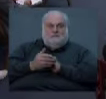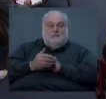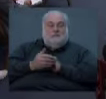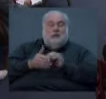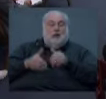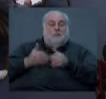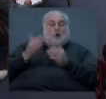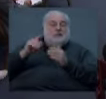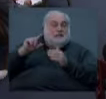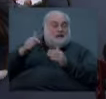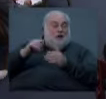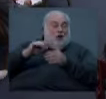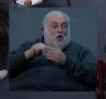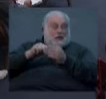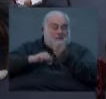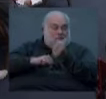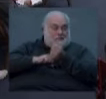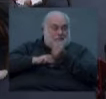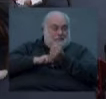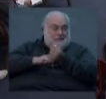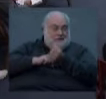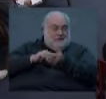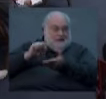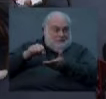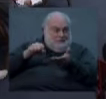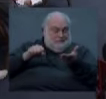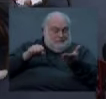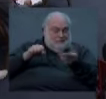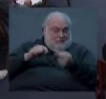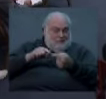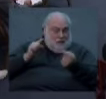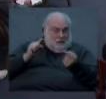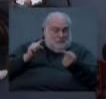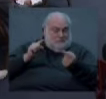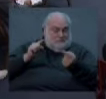There's a motion and second. All those in favor, please say aye.